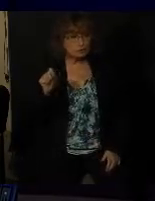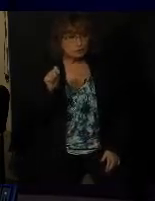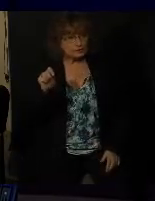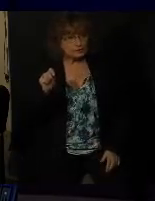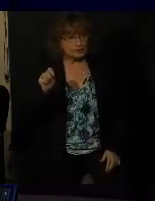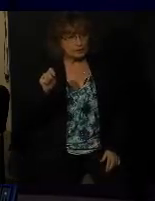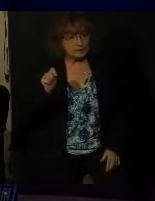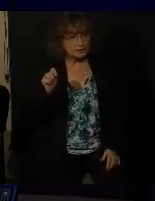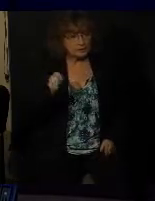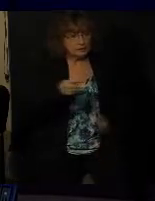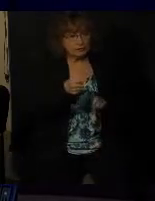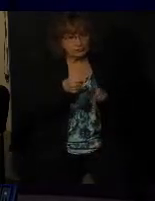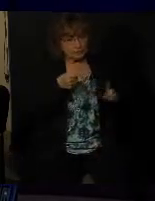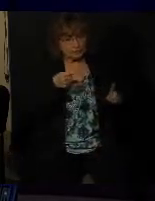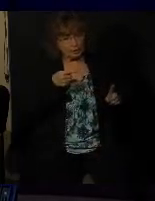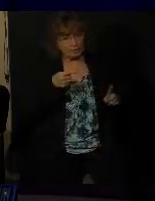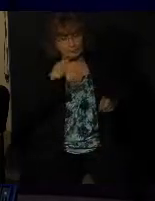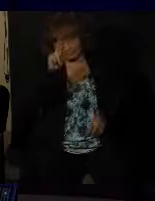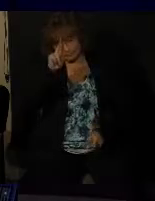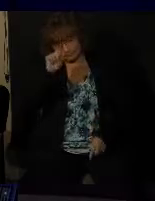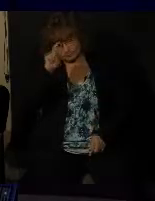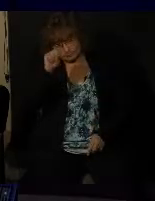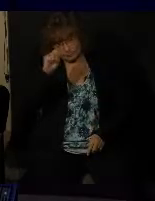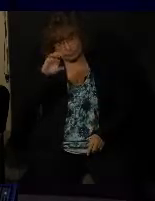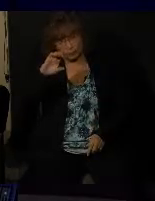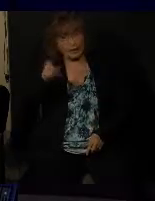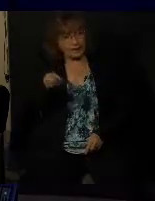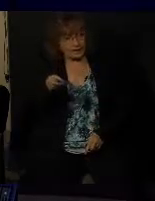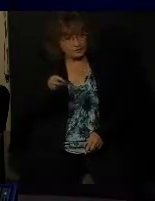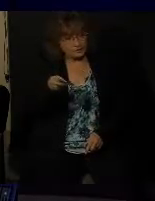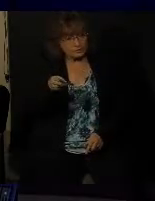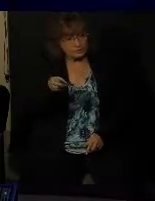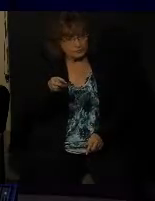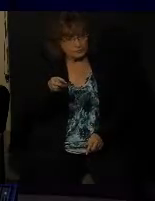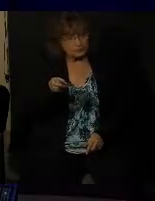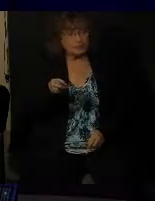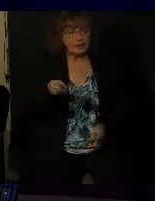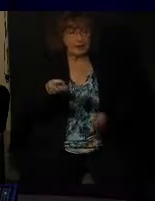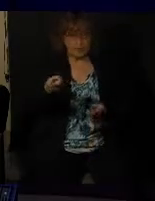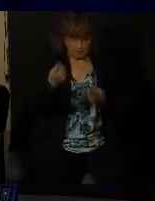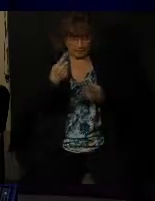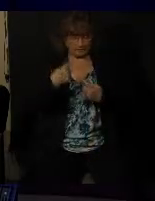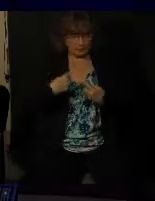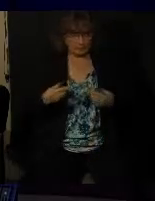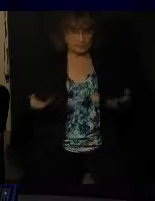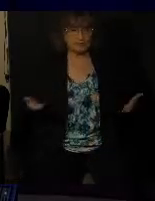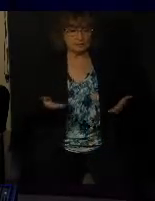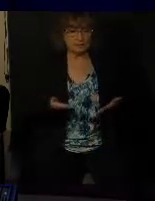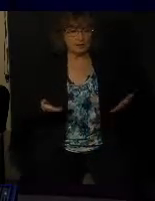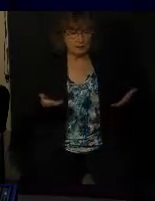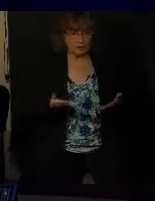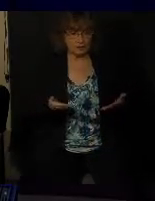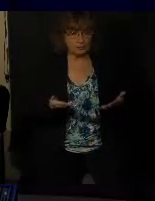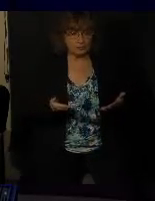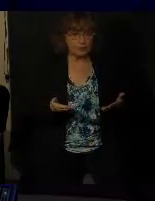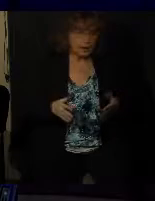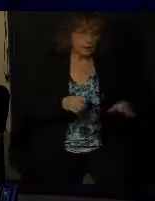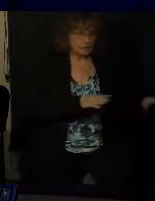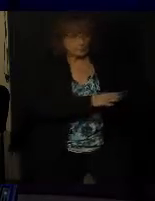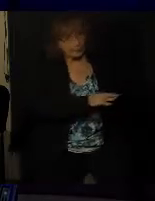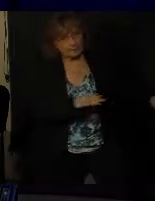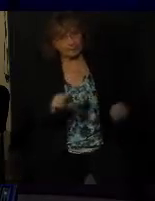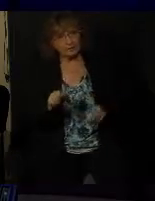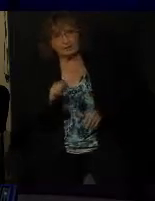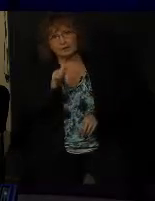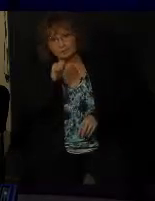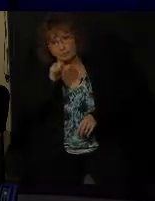here, and we fly out at 3 or 4 tomorrow morning again at the airport, because our annual banquet is tomorrow